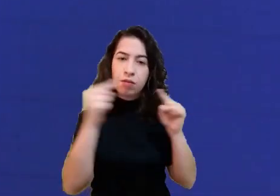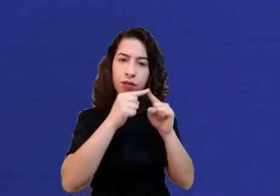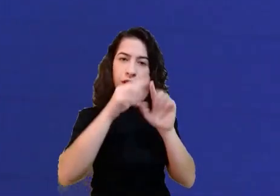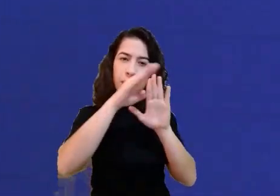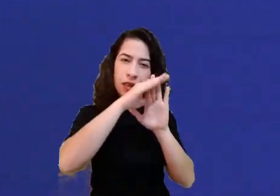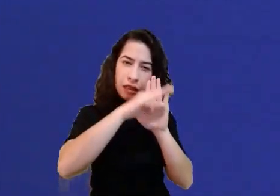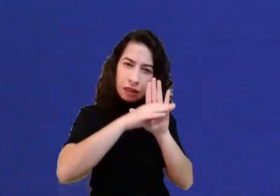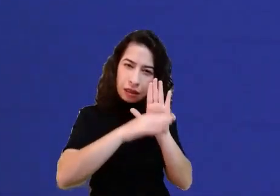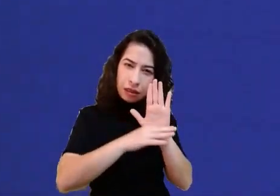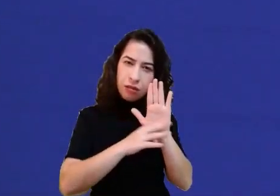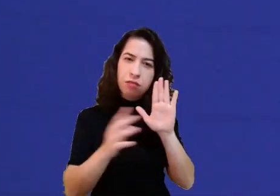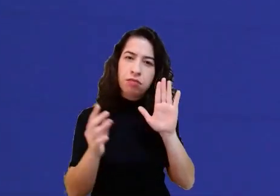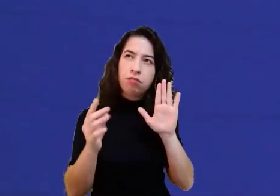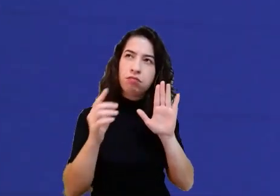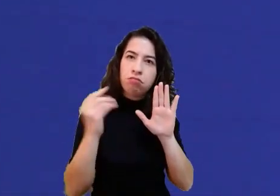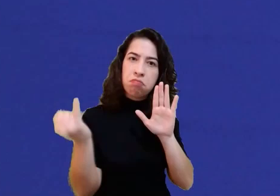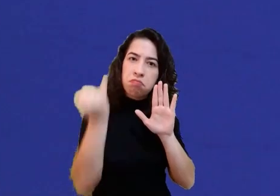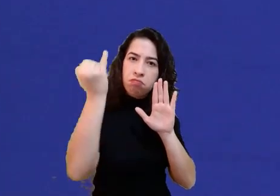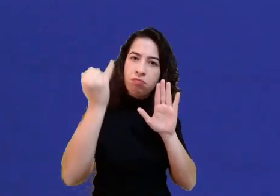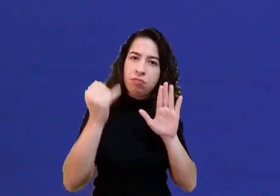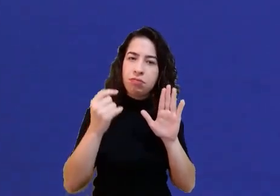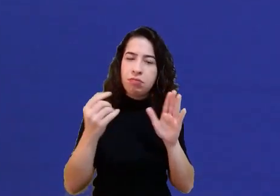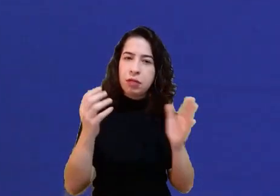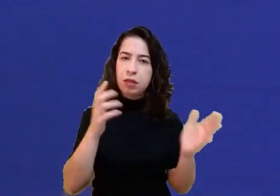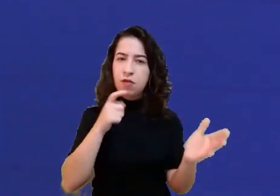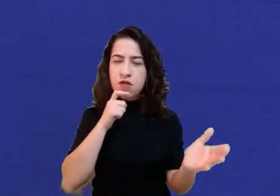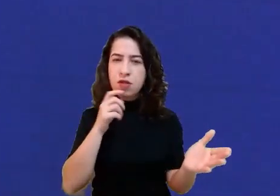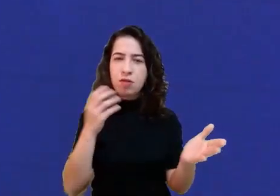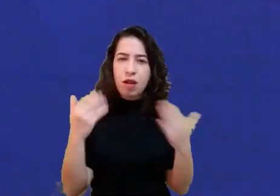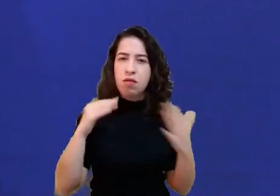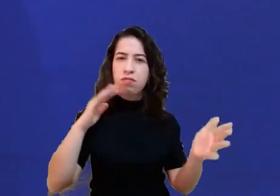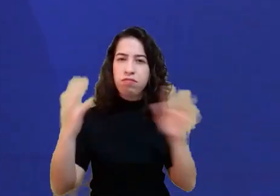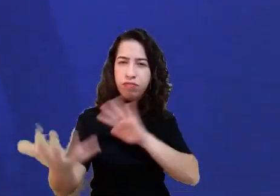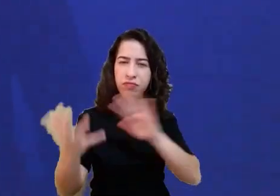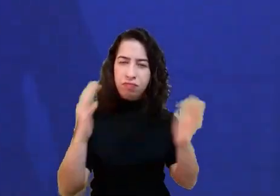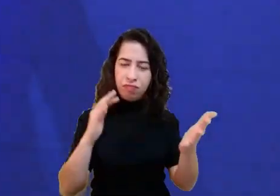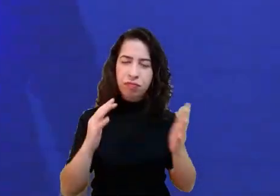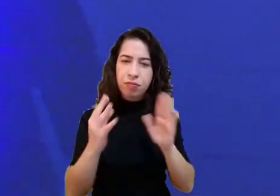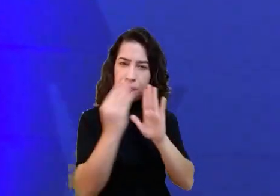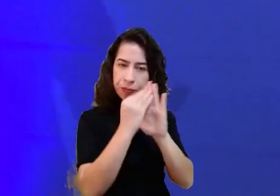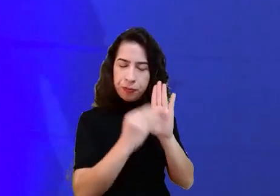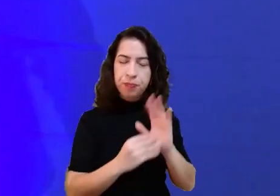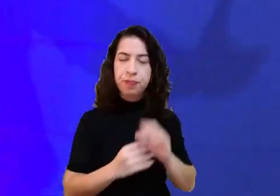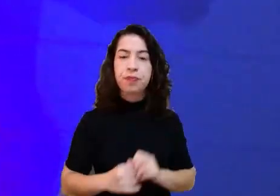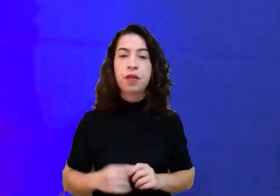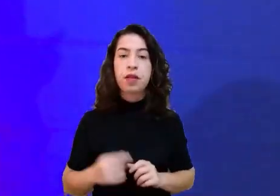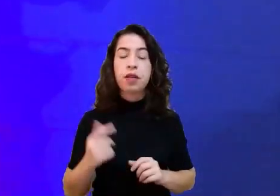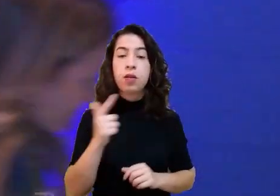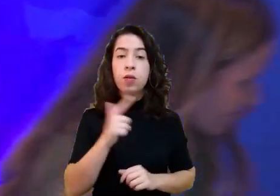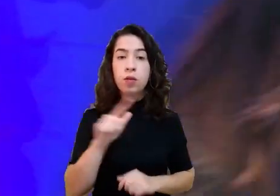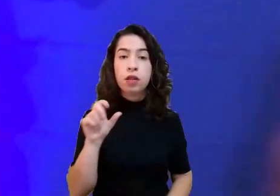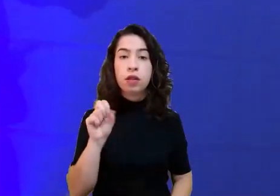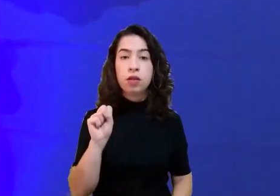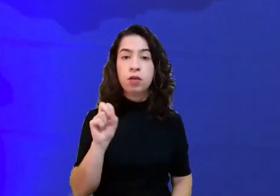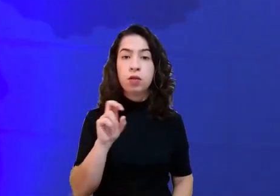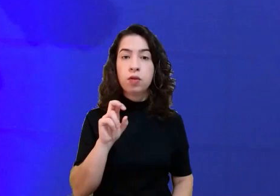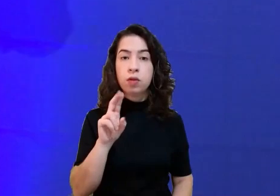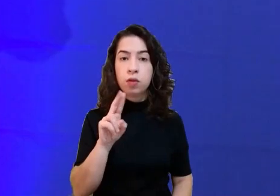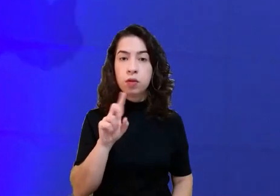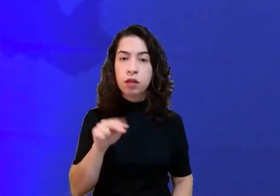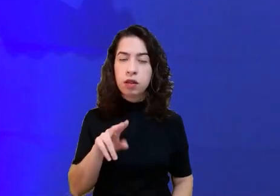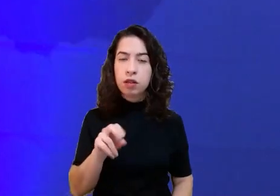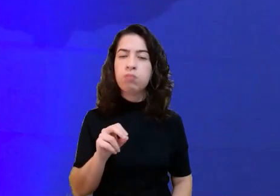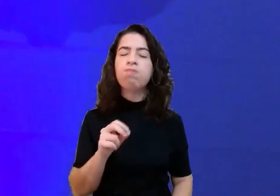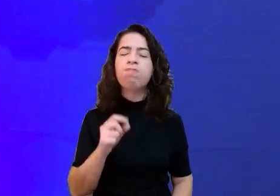And the second element is innovation. Innovation that Suzano brings in its DNA. I think that